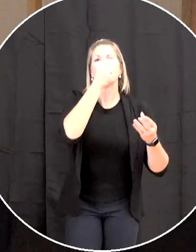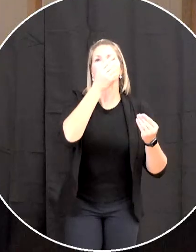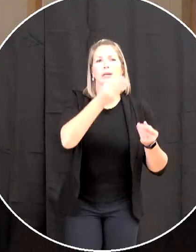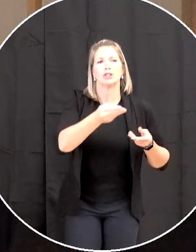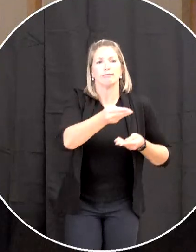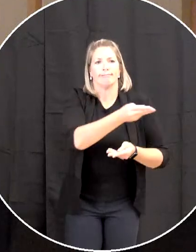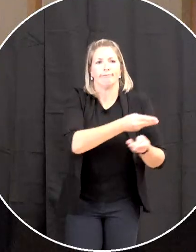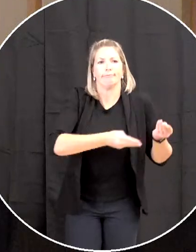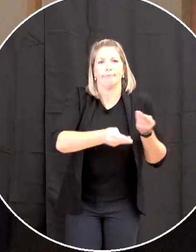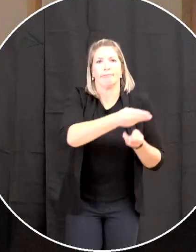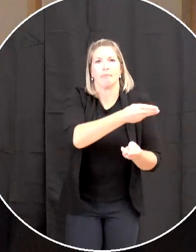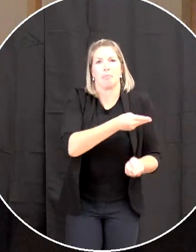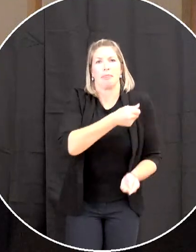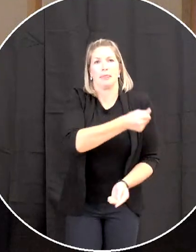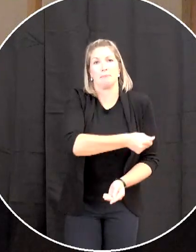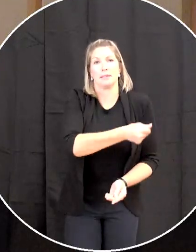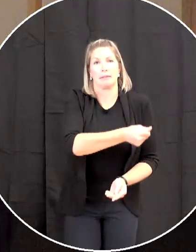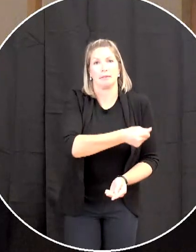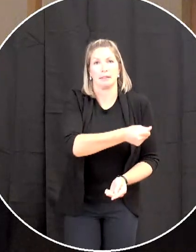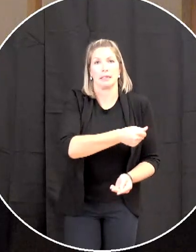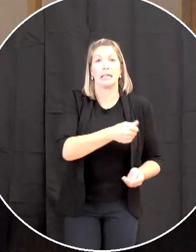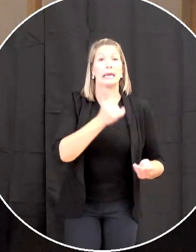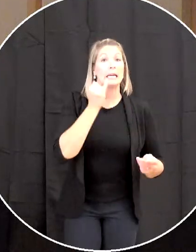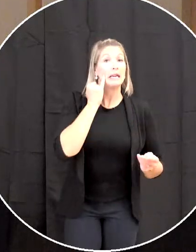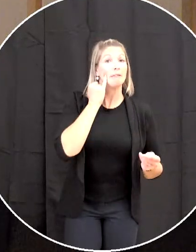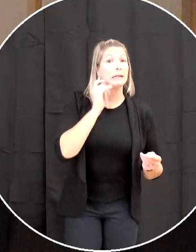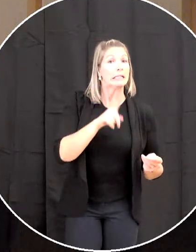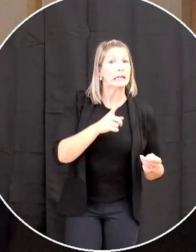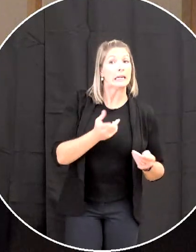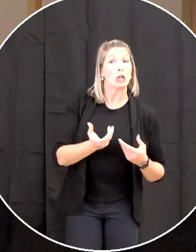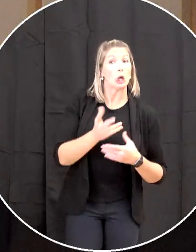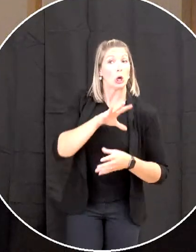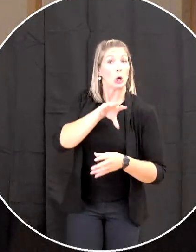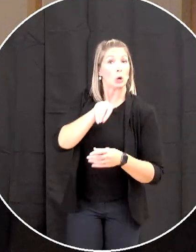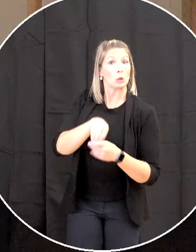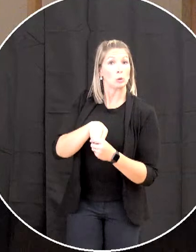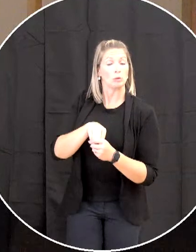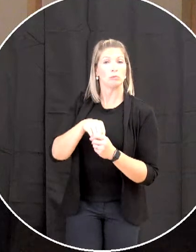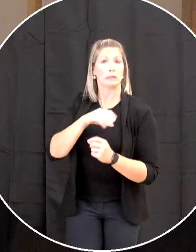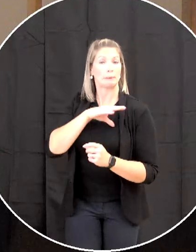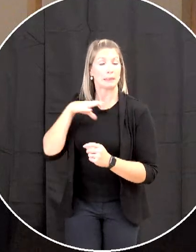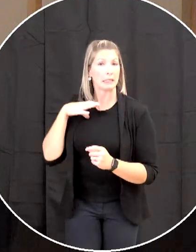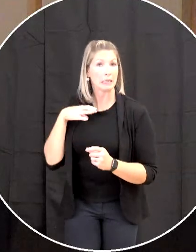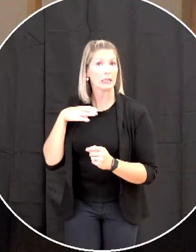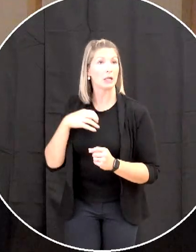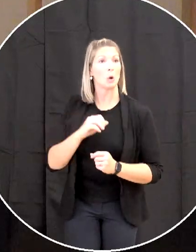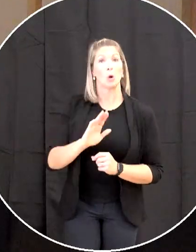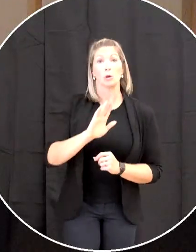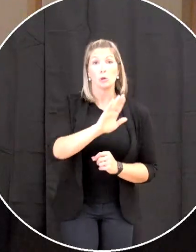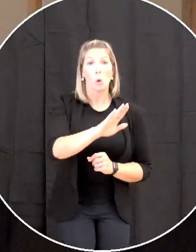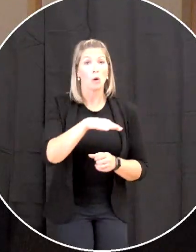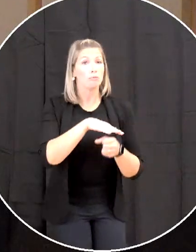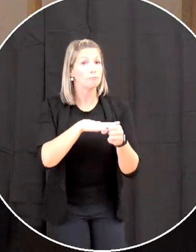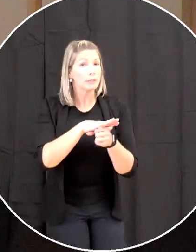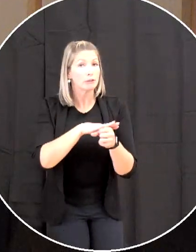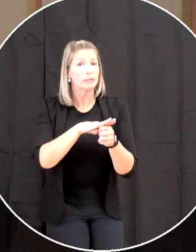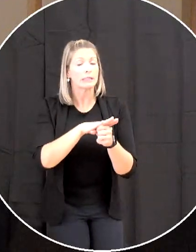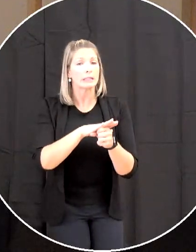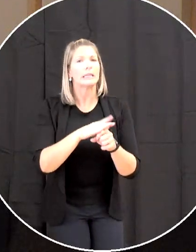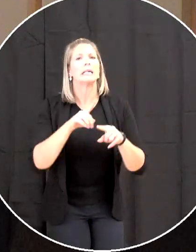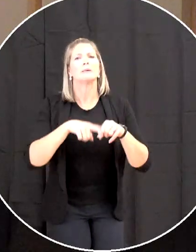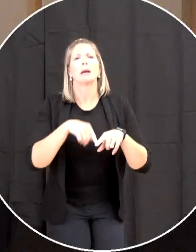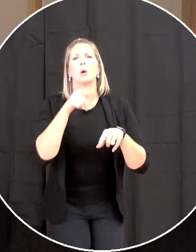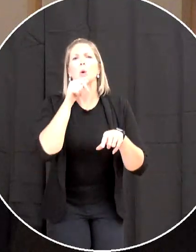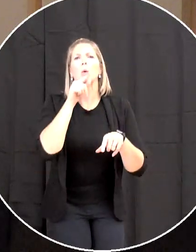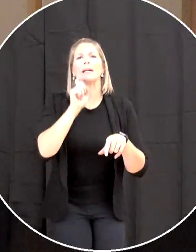appear in one of the committee reports, perhaps, that the committee would review, one of your committees, the standing committees of the board. And this is usually just the